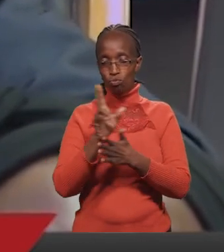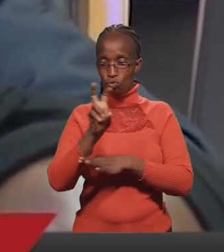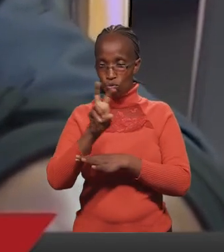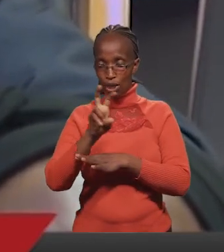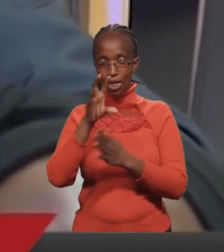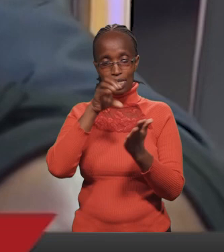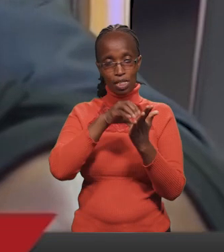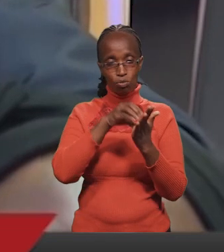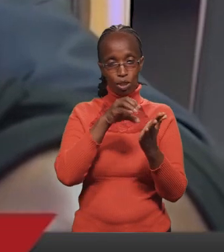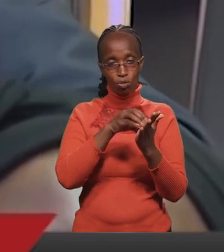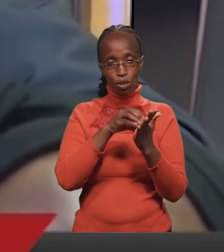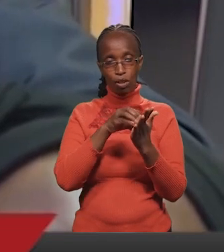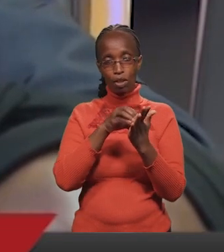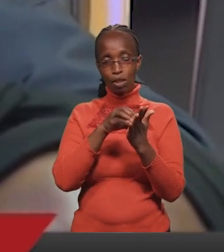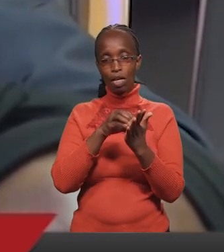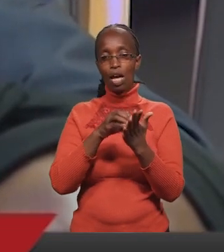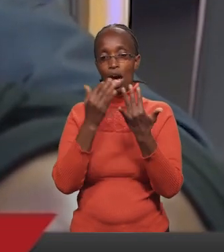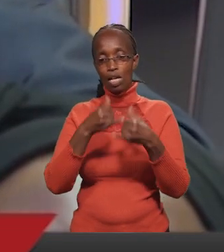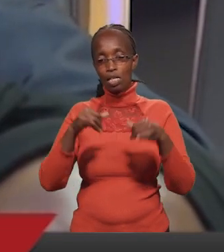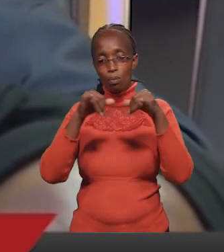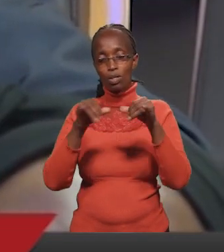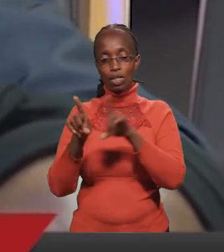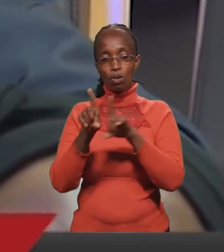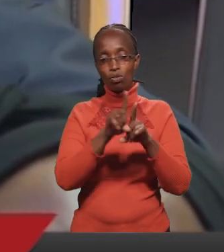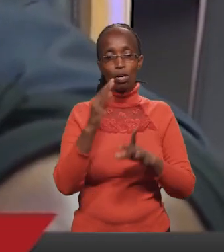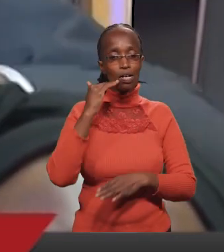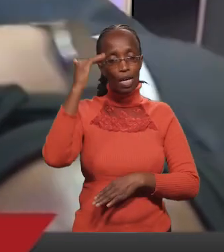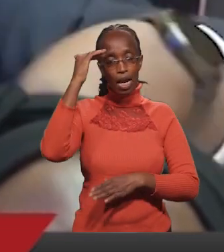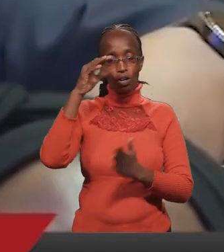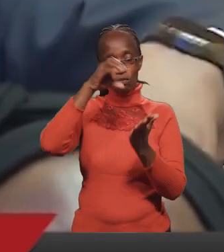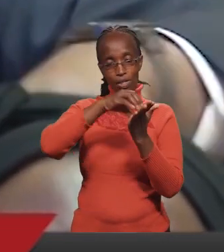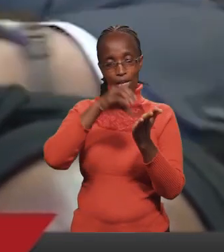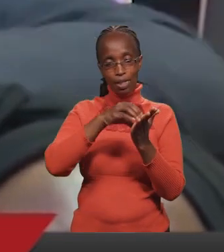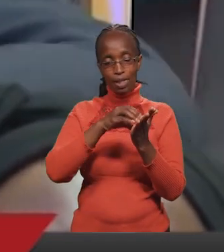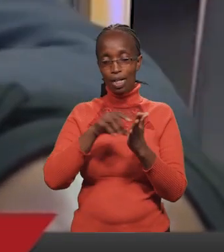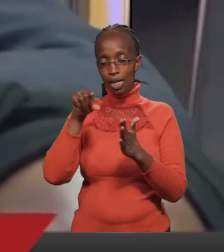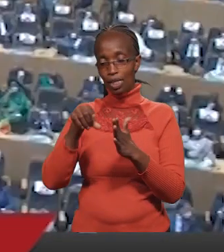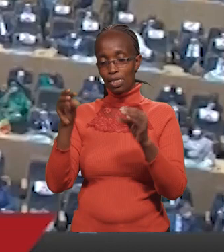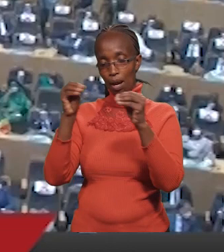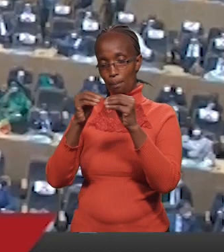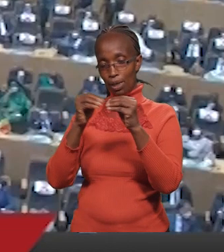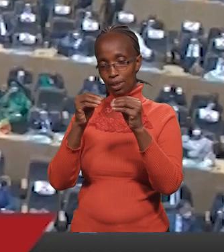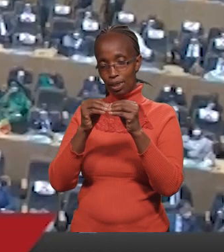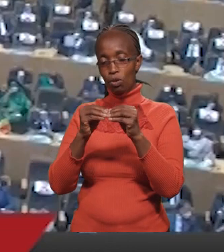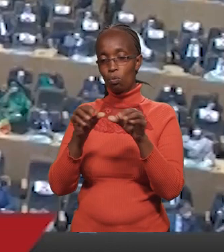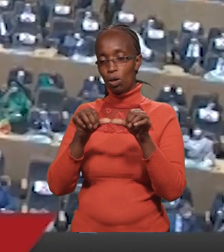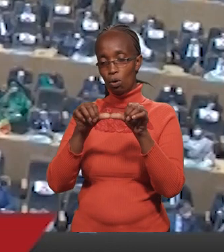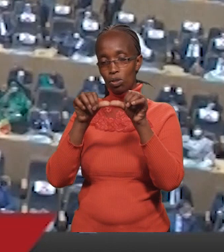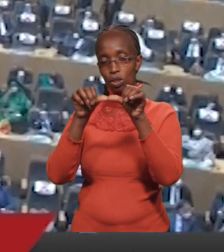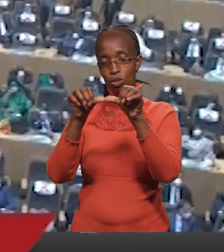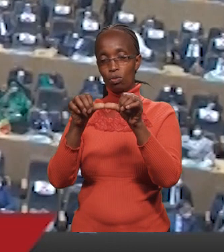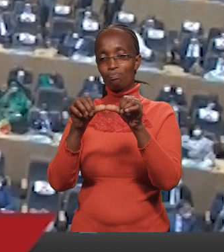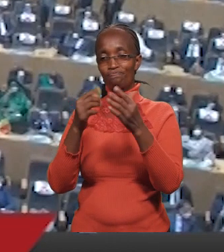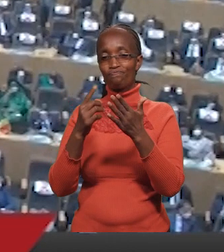the situation in the Western Sahara as necessary at heads of state and government level. Kongamano hili leo vile